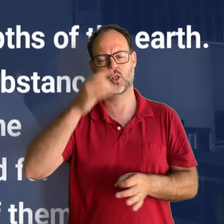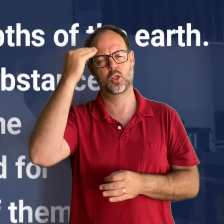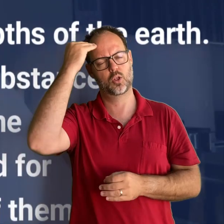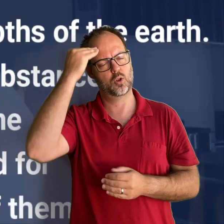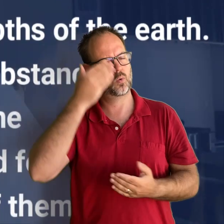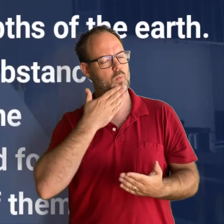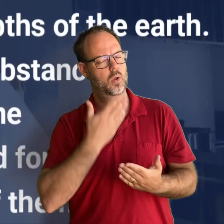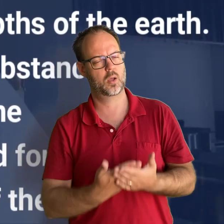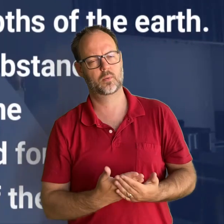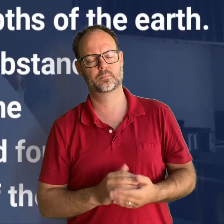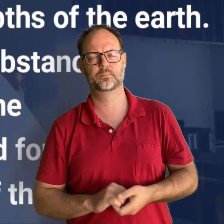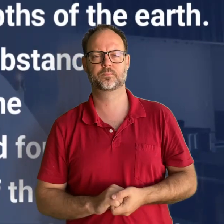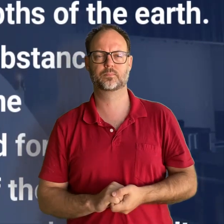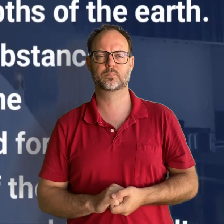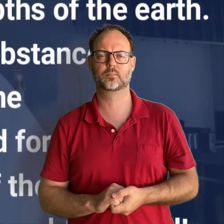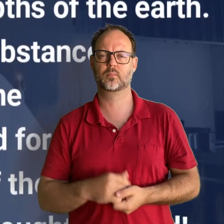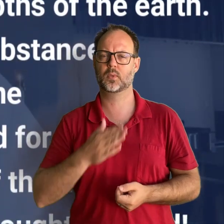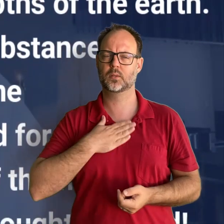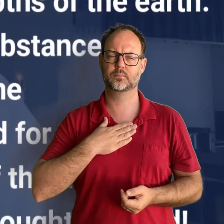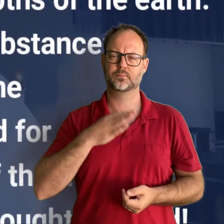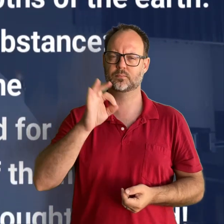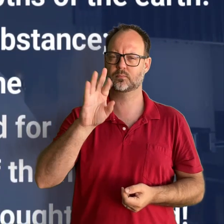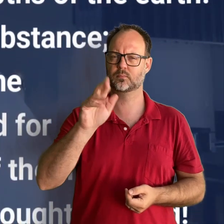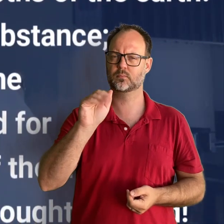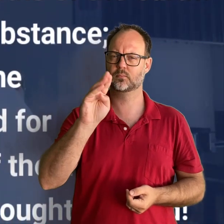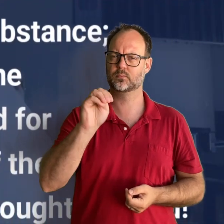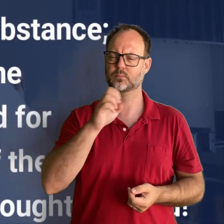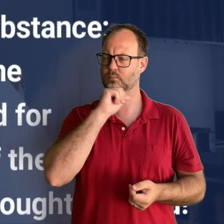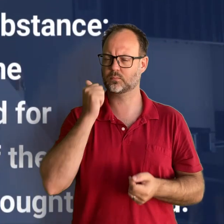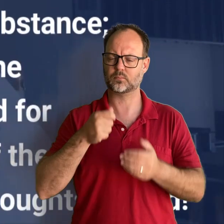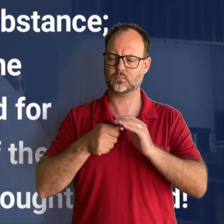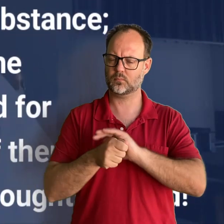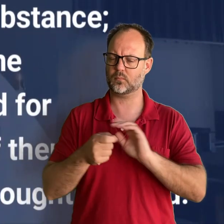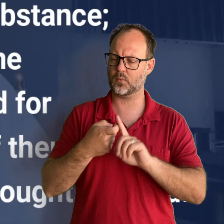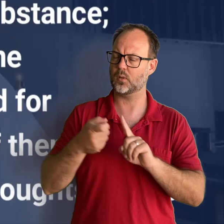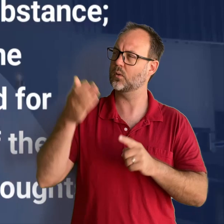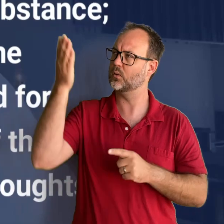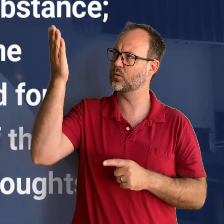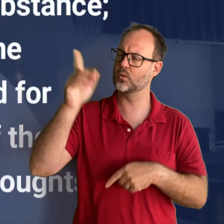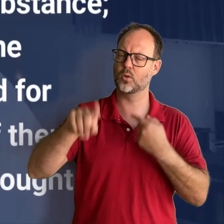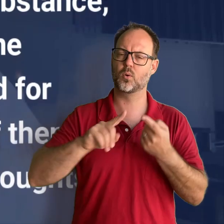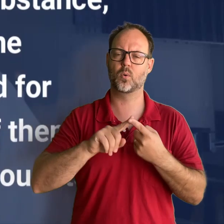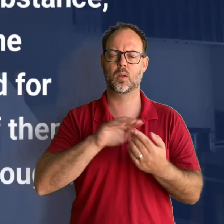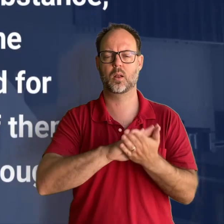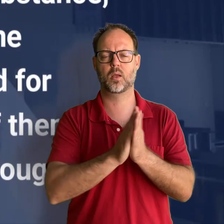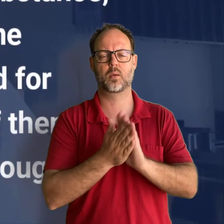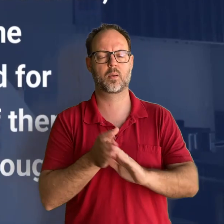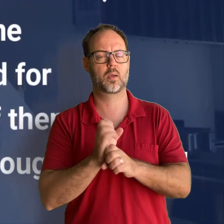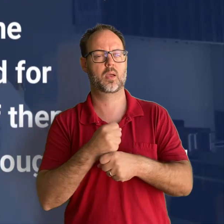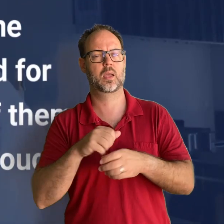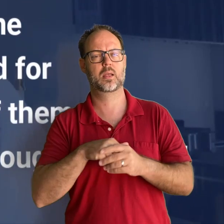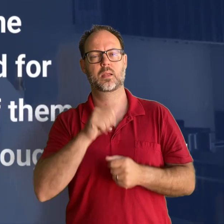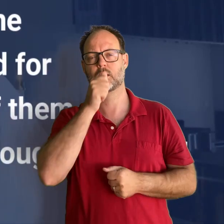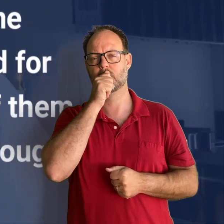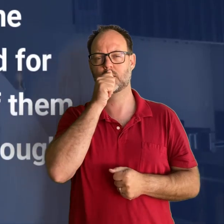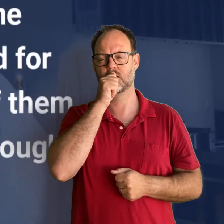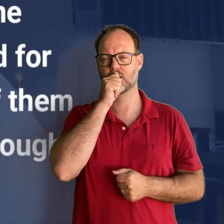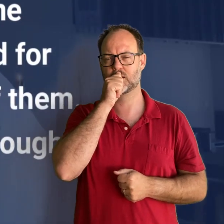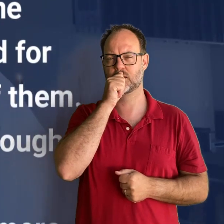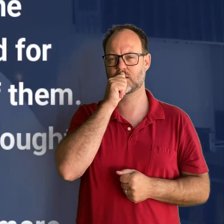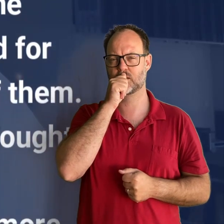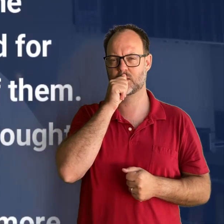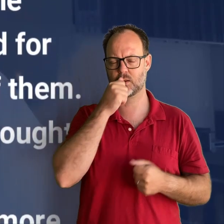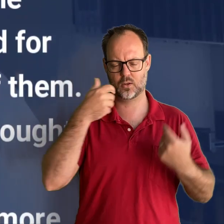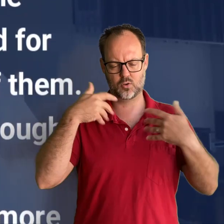knows it very well. My frame was not hidden from you when I was being made in secret,